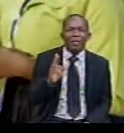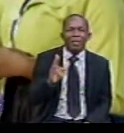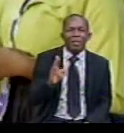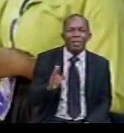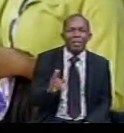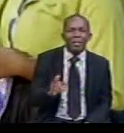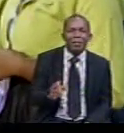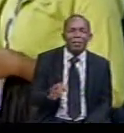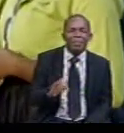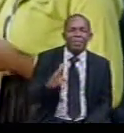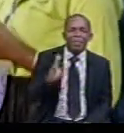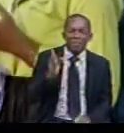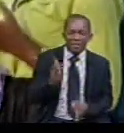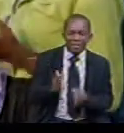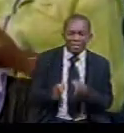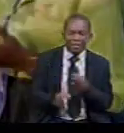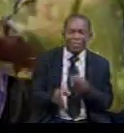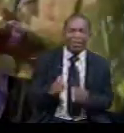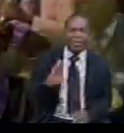love.